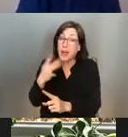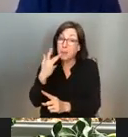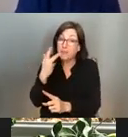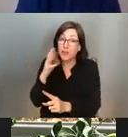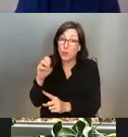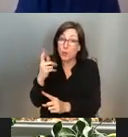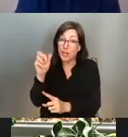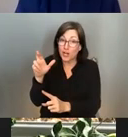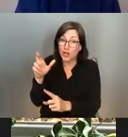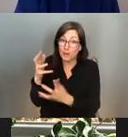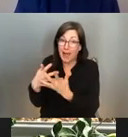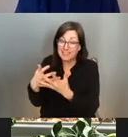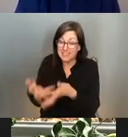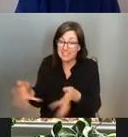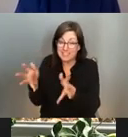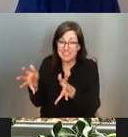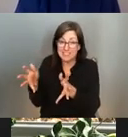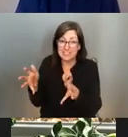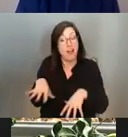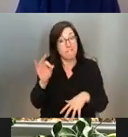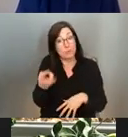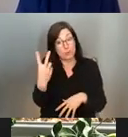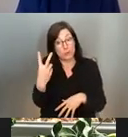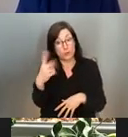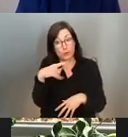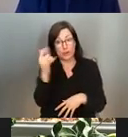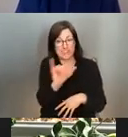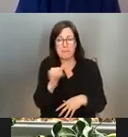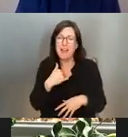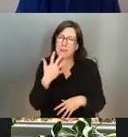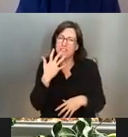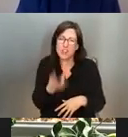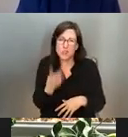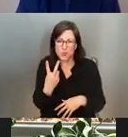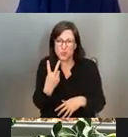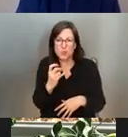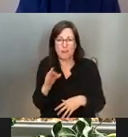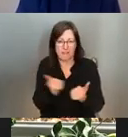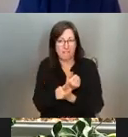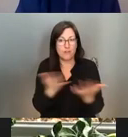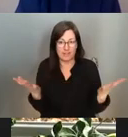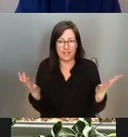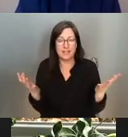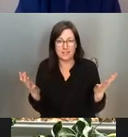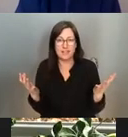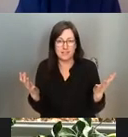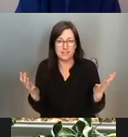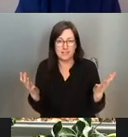This particular one I was able to find 2 of. I like to get 2 of everything, and